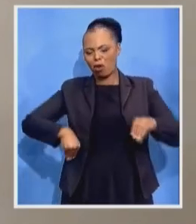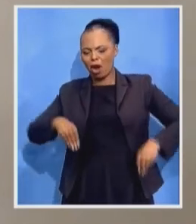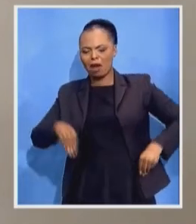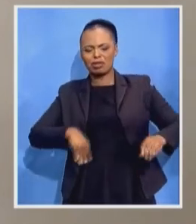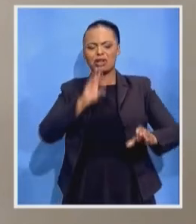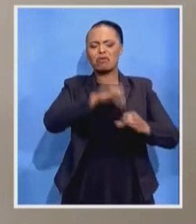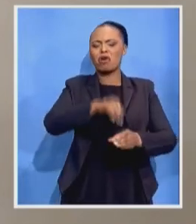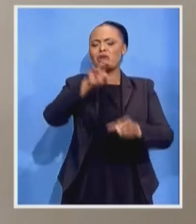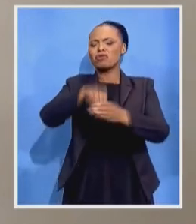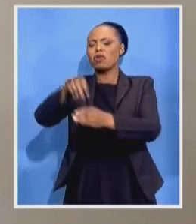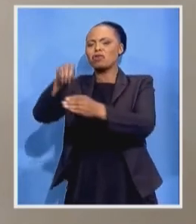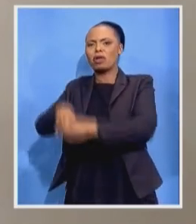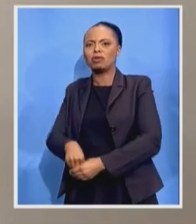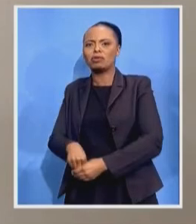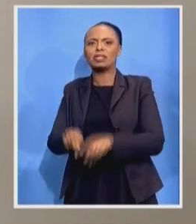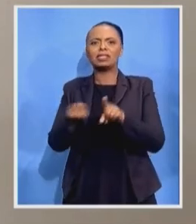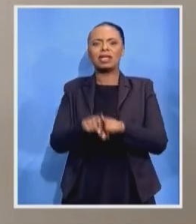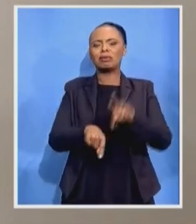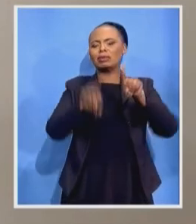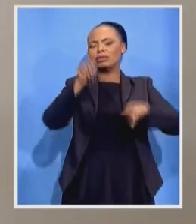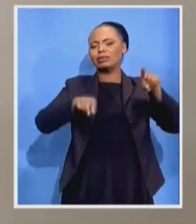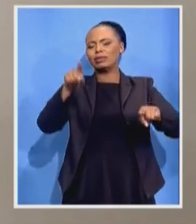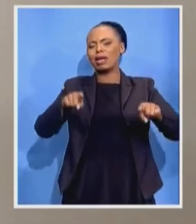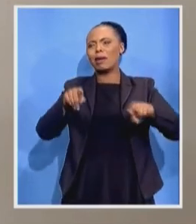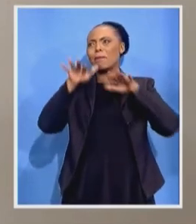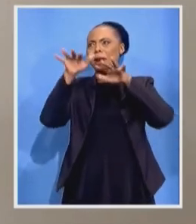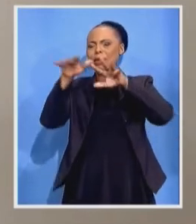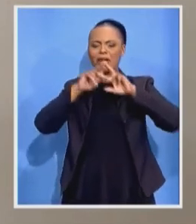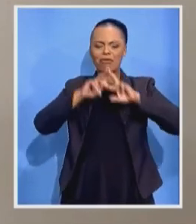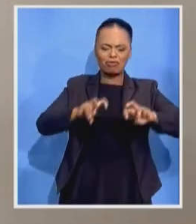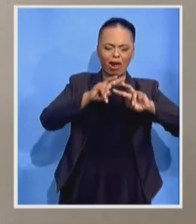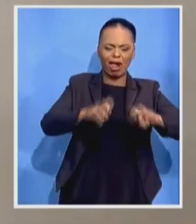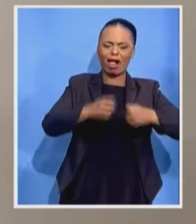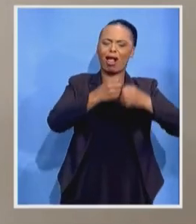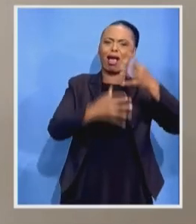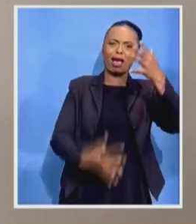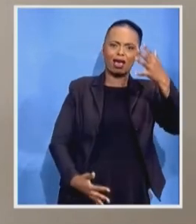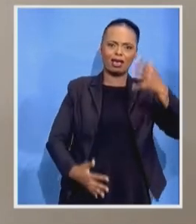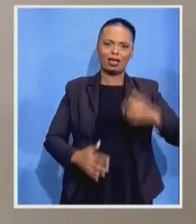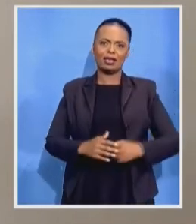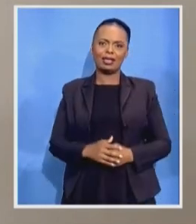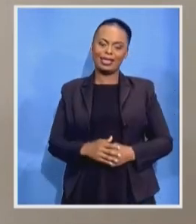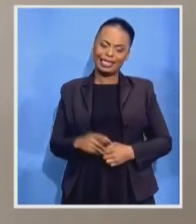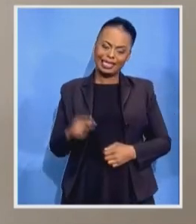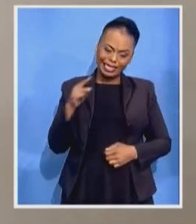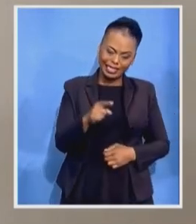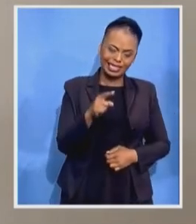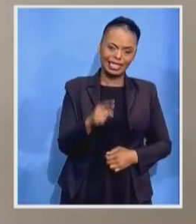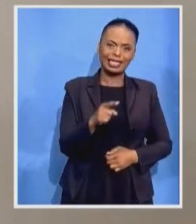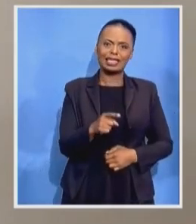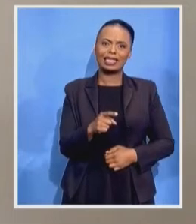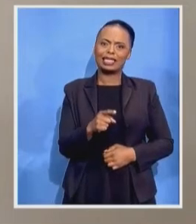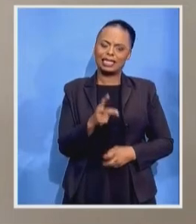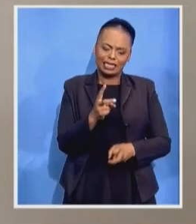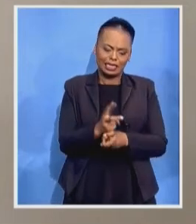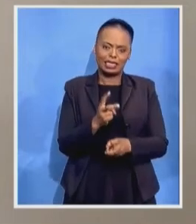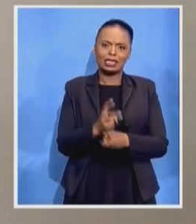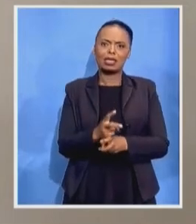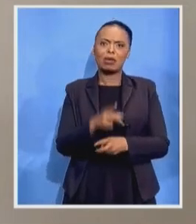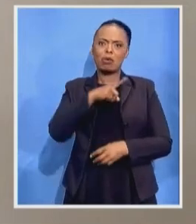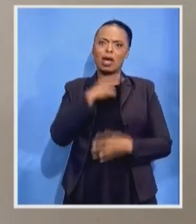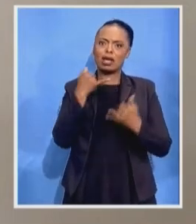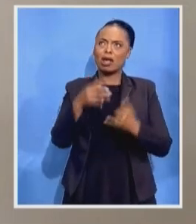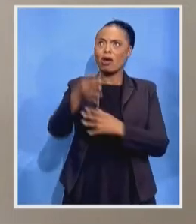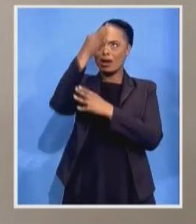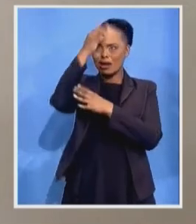investigations. The capture has been at the heart of destroying state capacity, and as I have said, with many